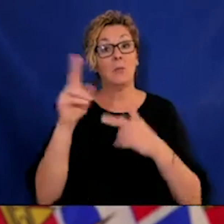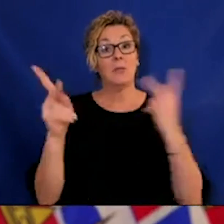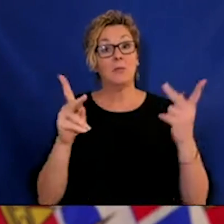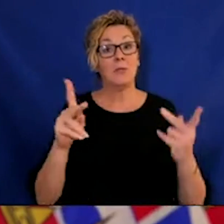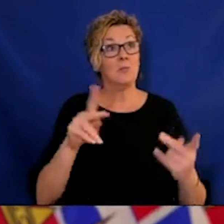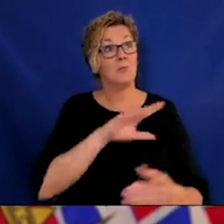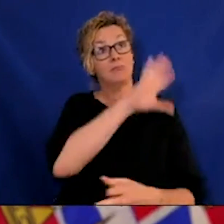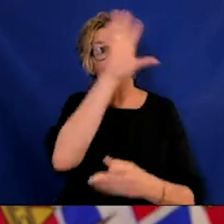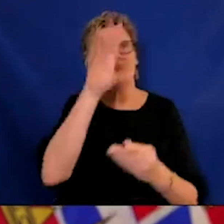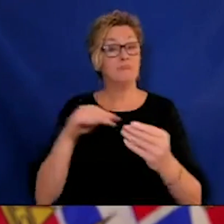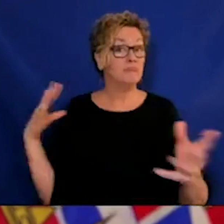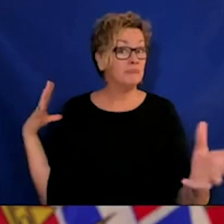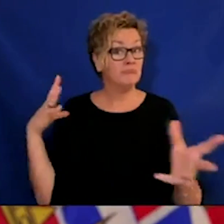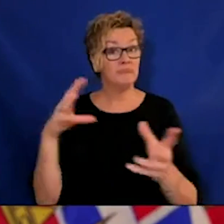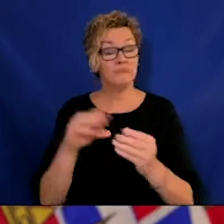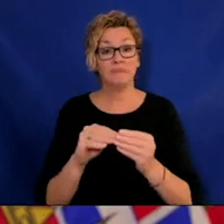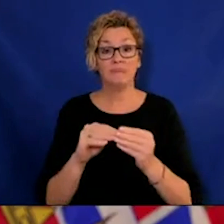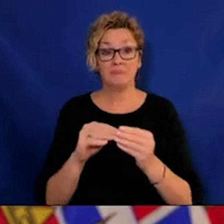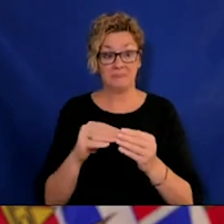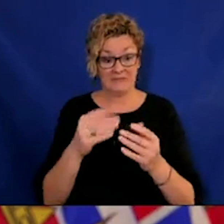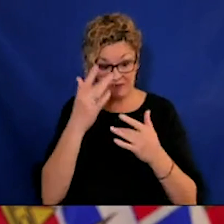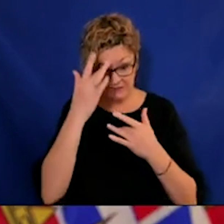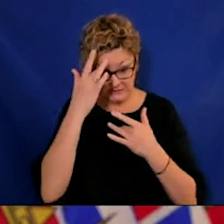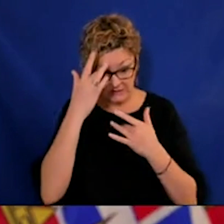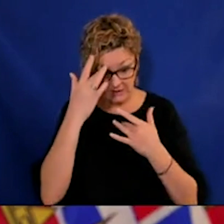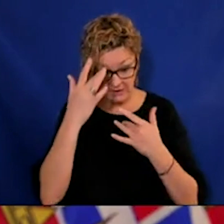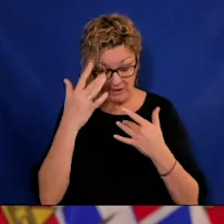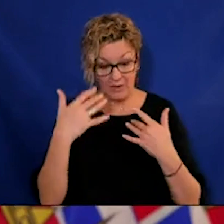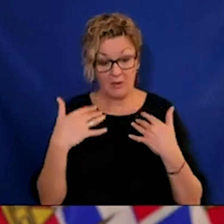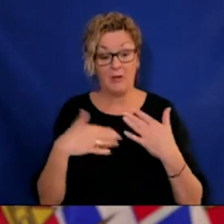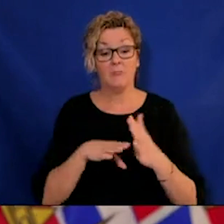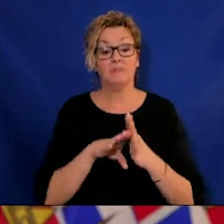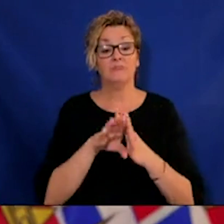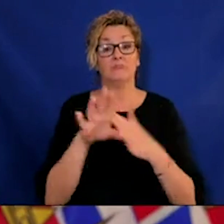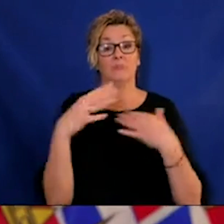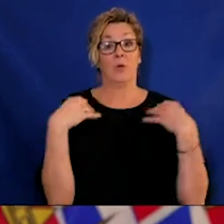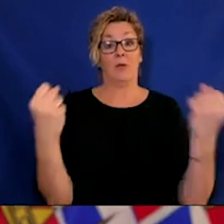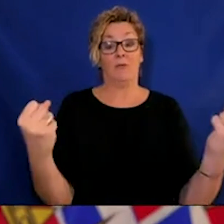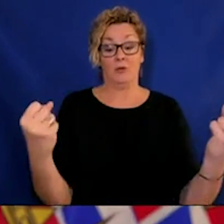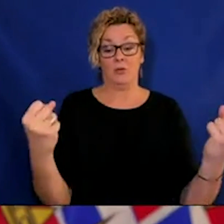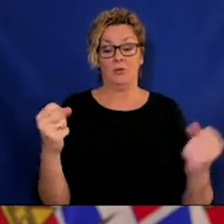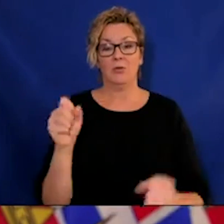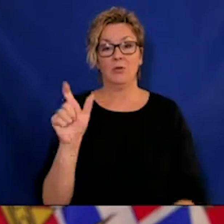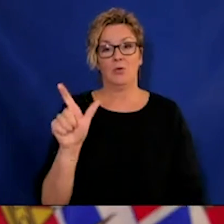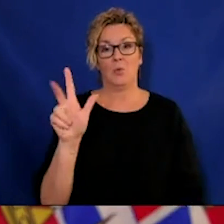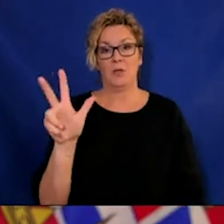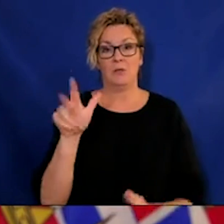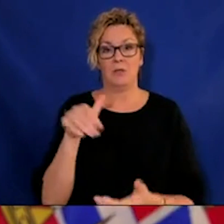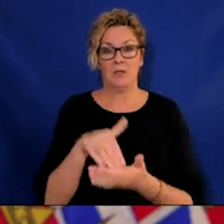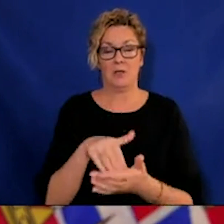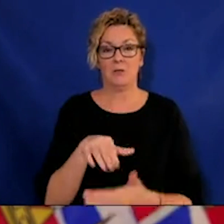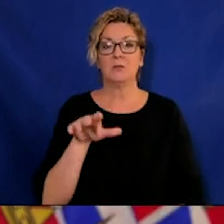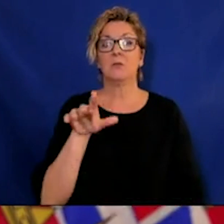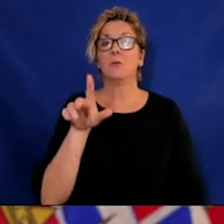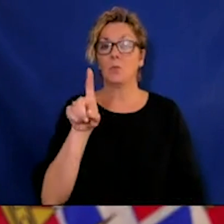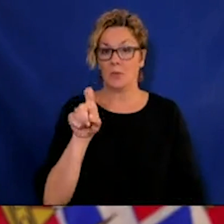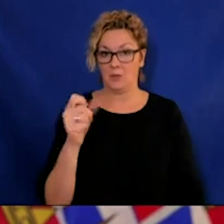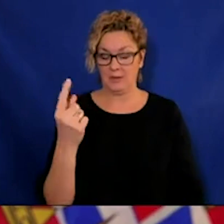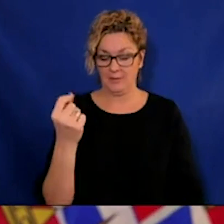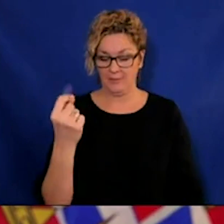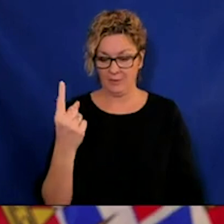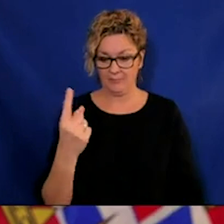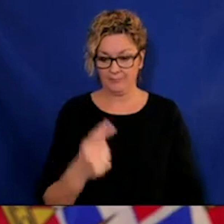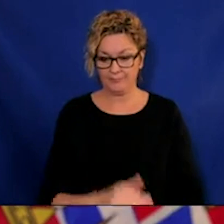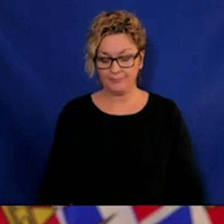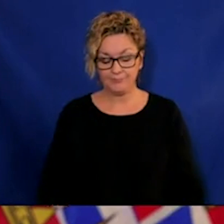This weekend, we had an additional 46 people who died from COVID-19